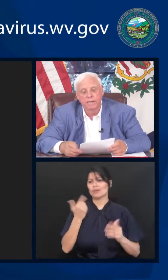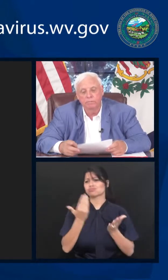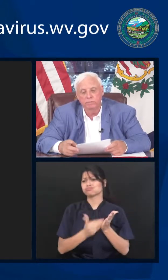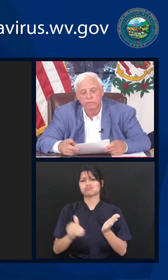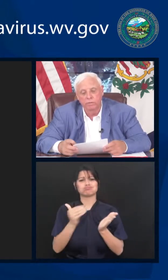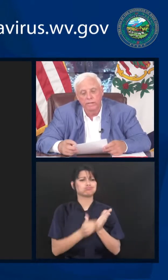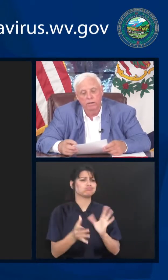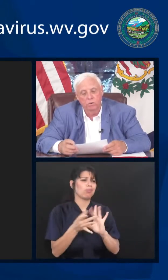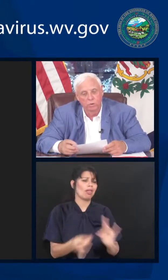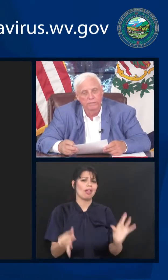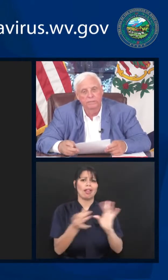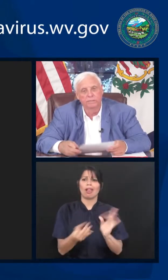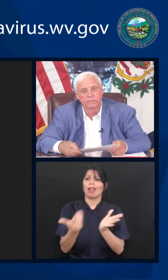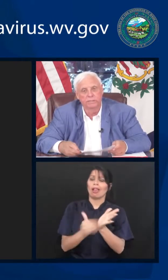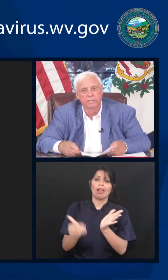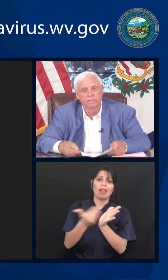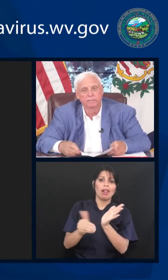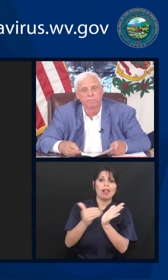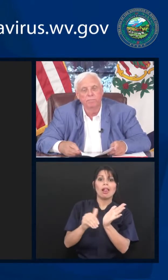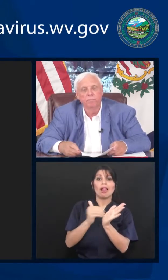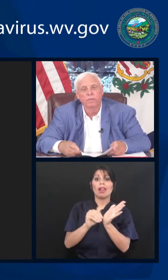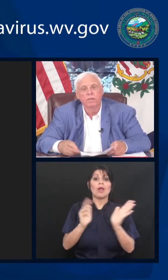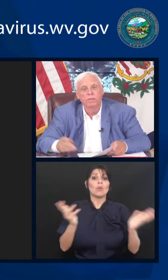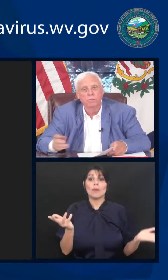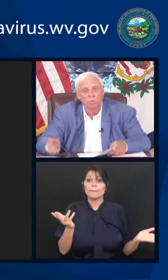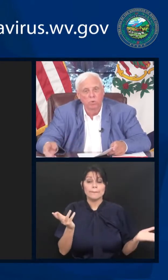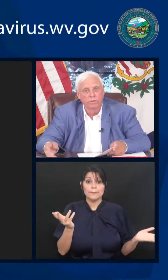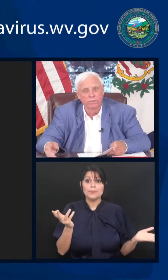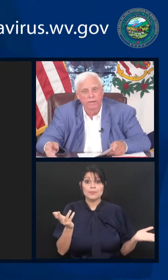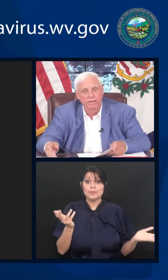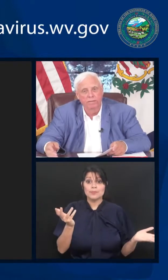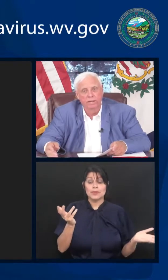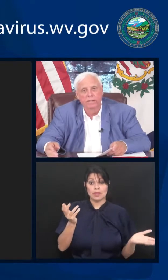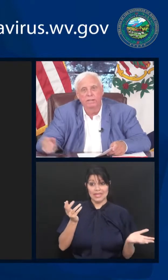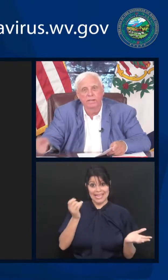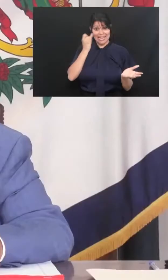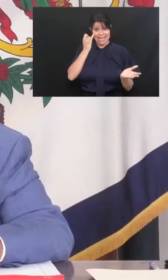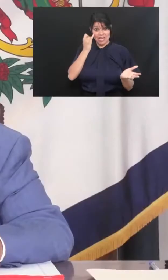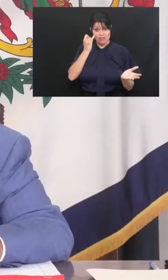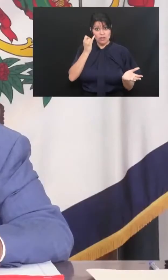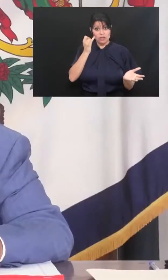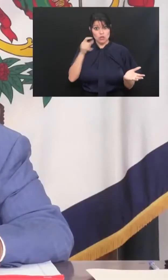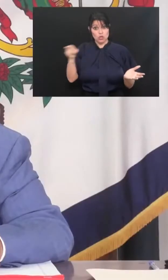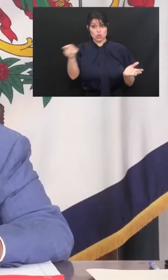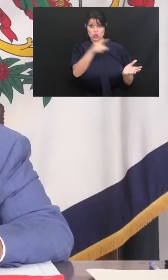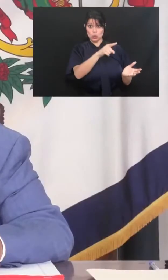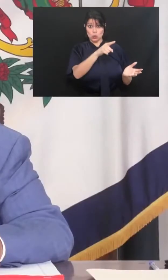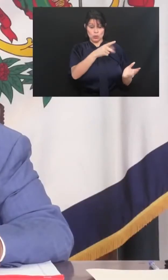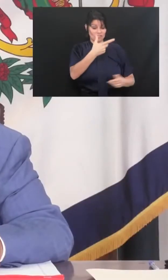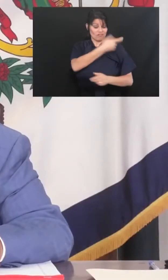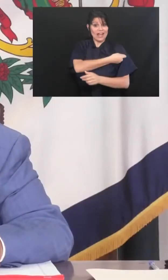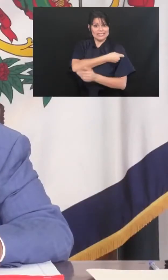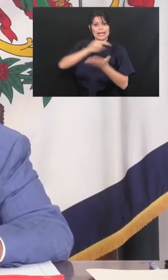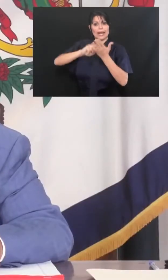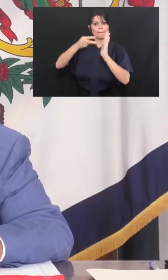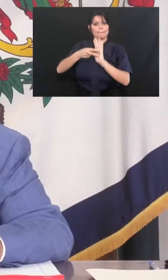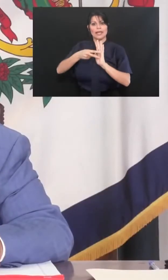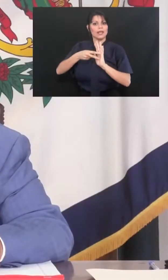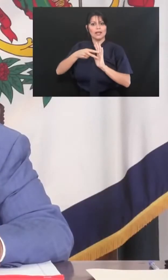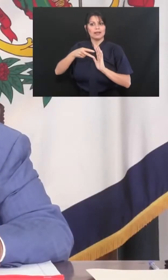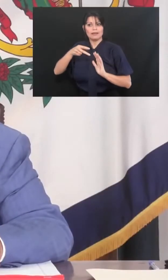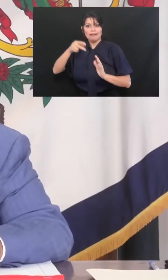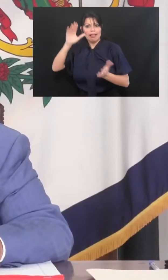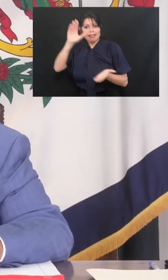is absolutely without question just this. The more that are vaccinated, the less will die. The more that are